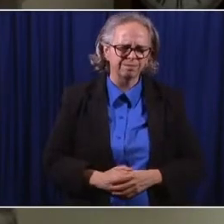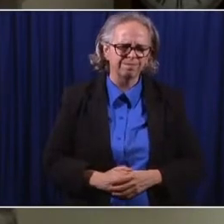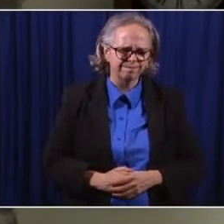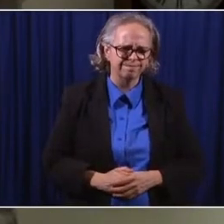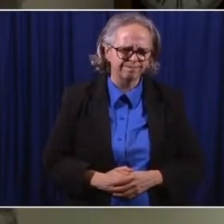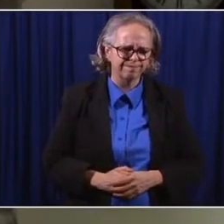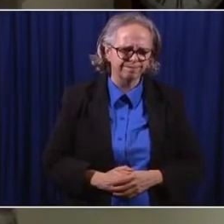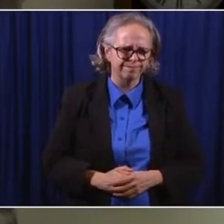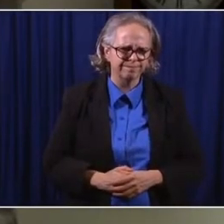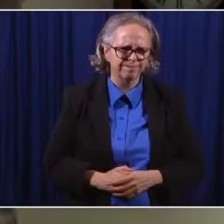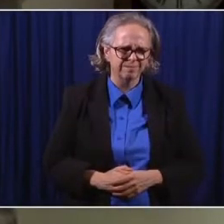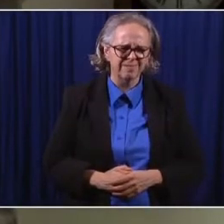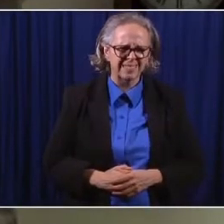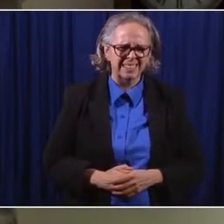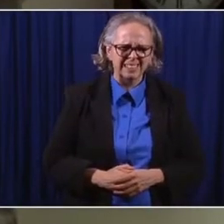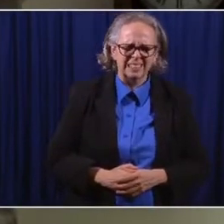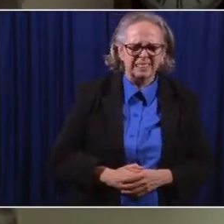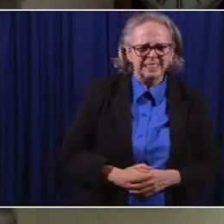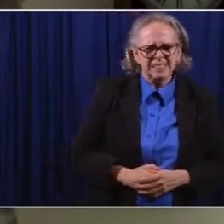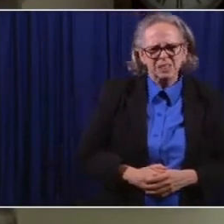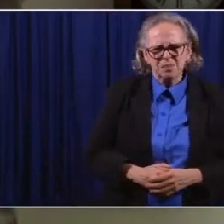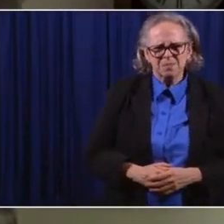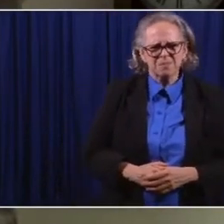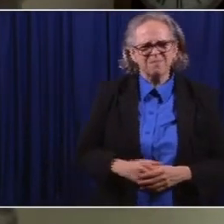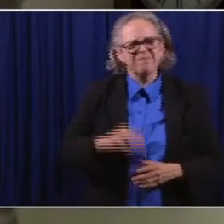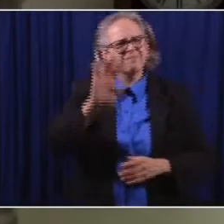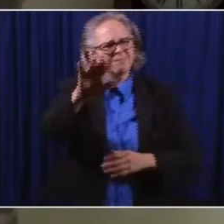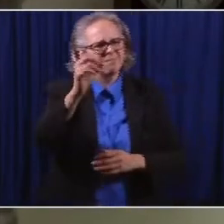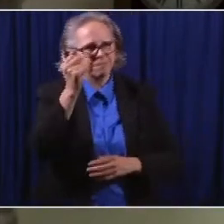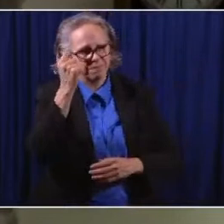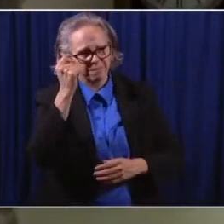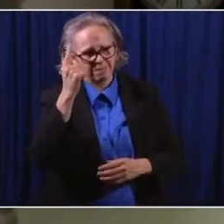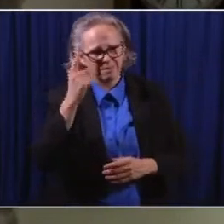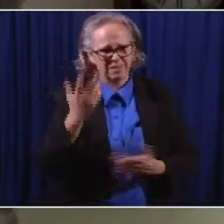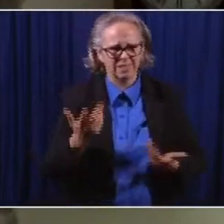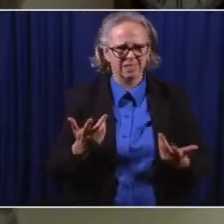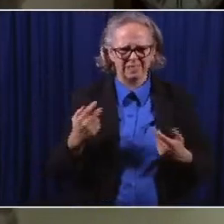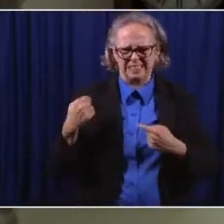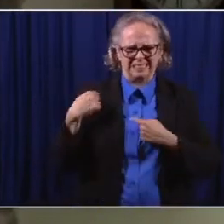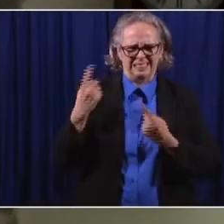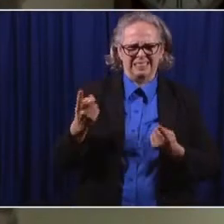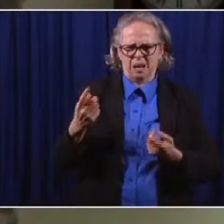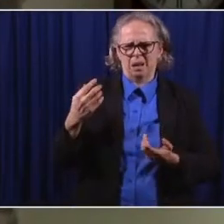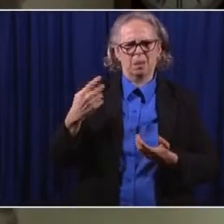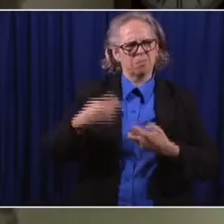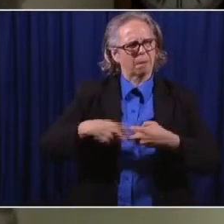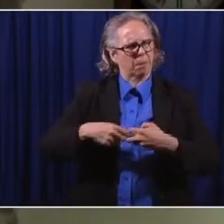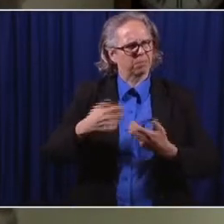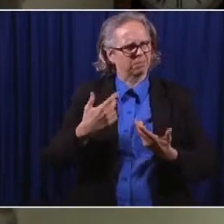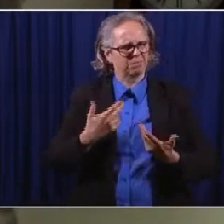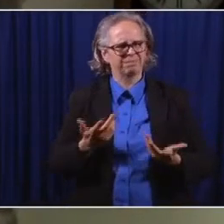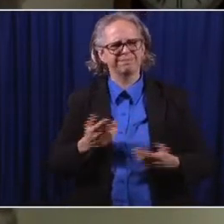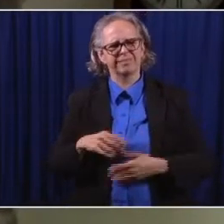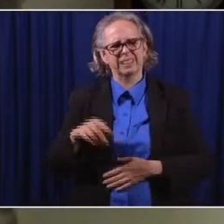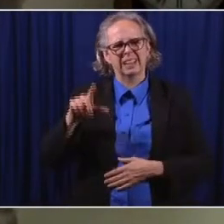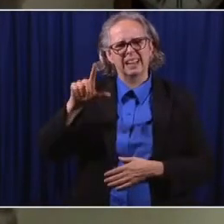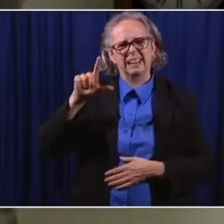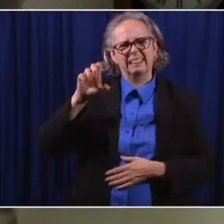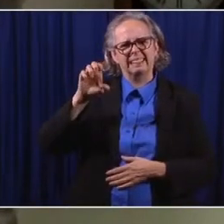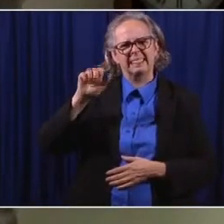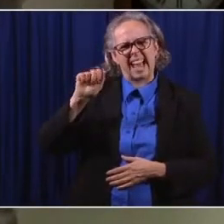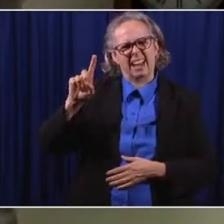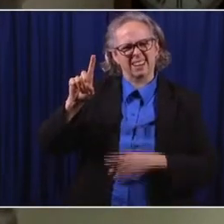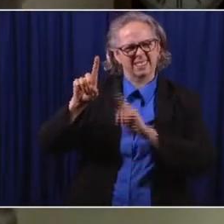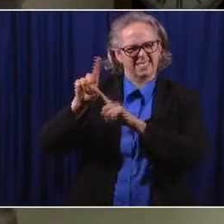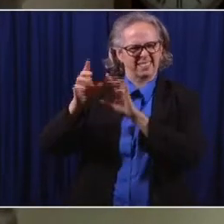this has to do with a problem that we've talked about before, and that is the lead problem. We know that there are still some child